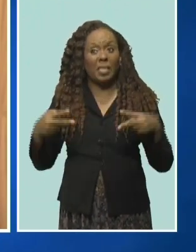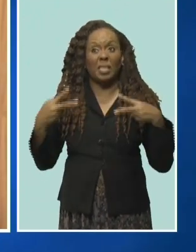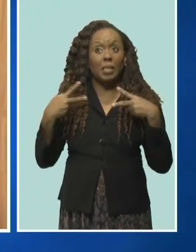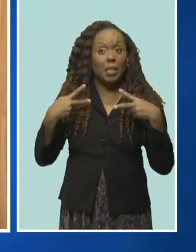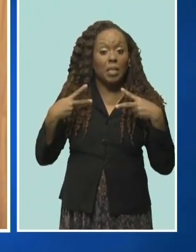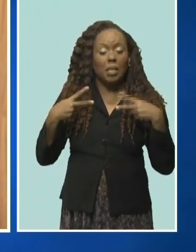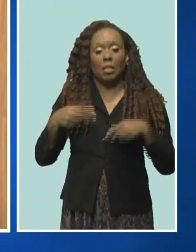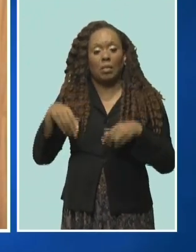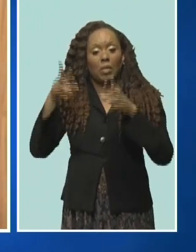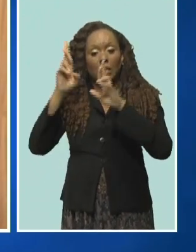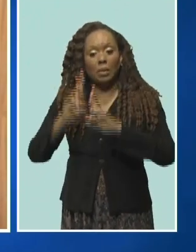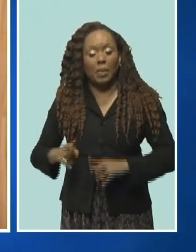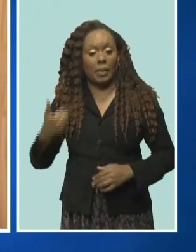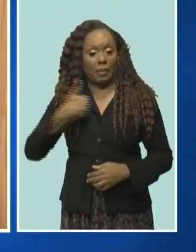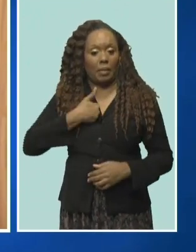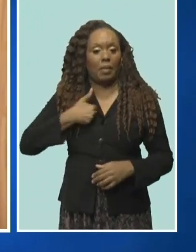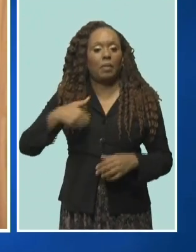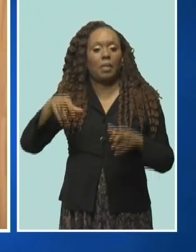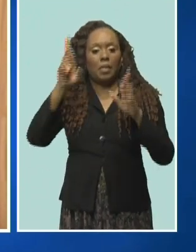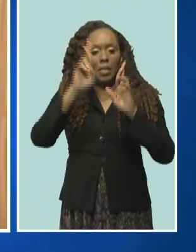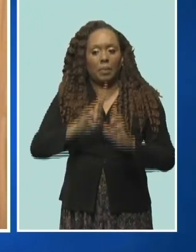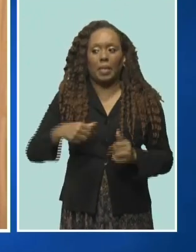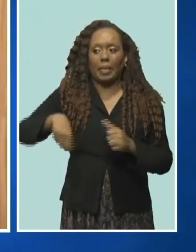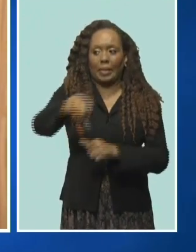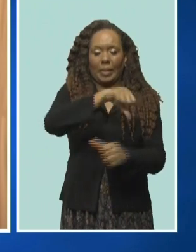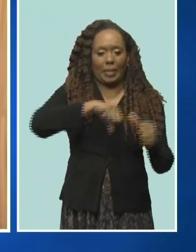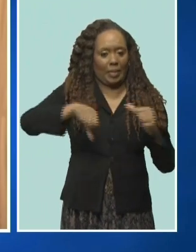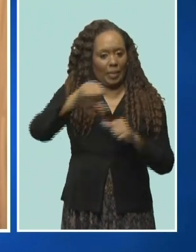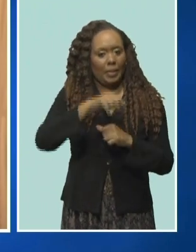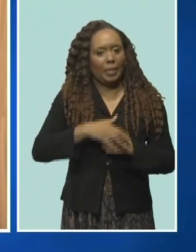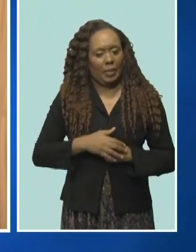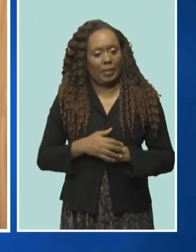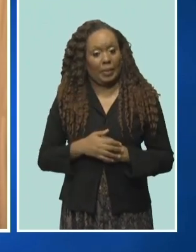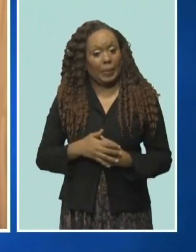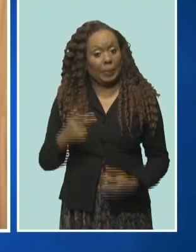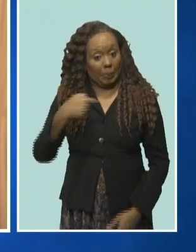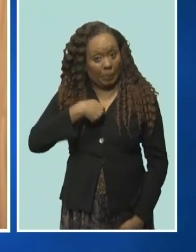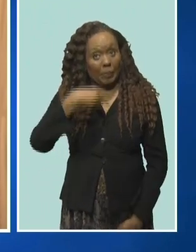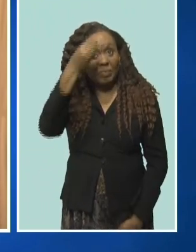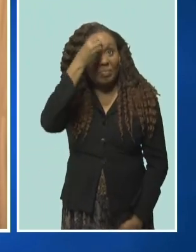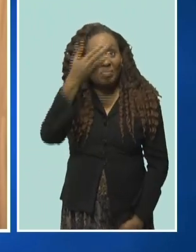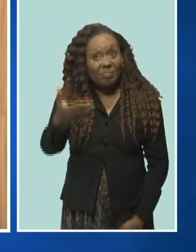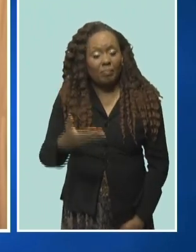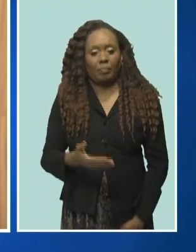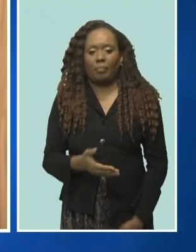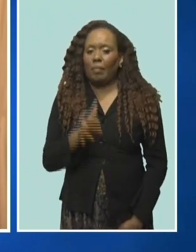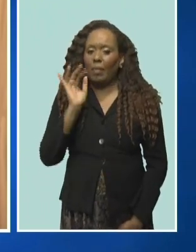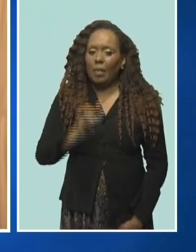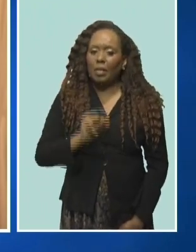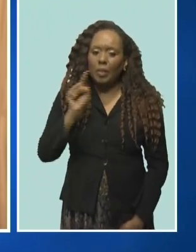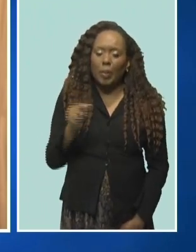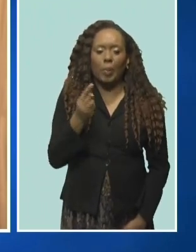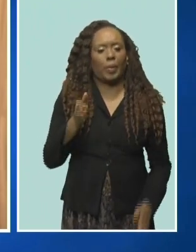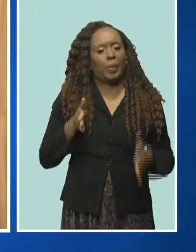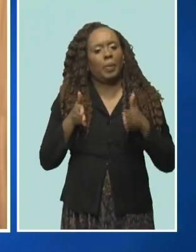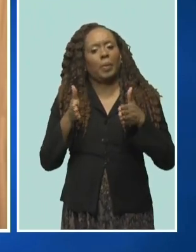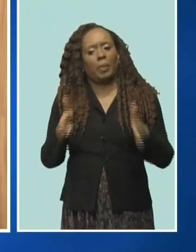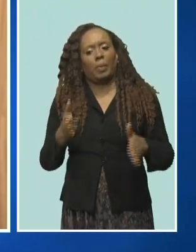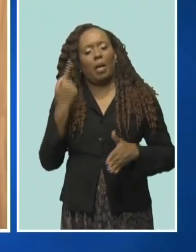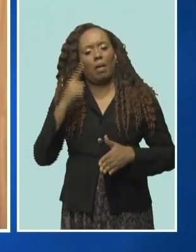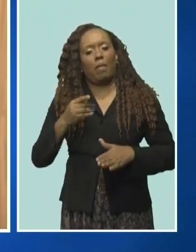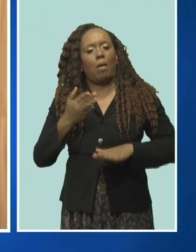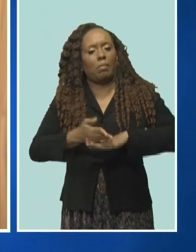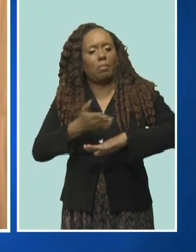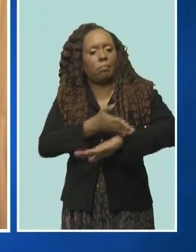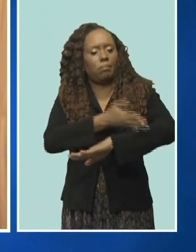ourselves and respect each other. I am saying to you, this is the only way if we want to build a